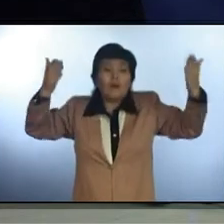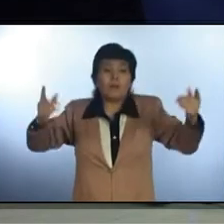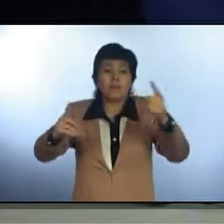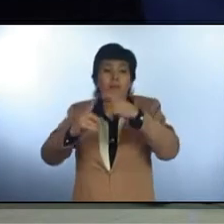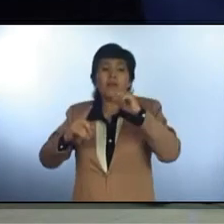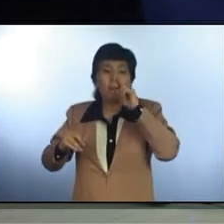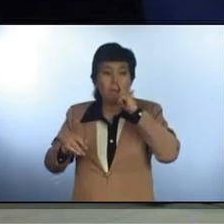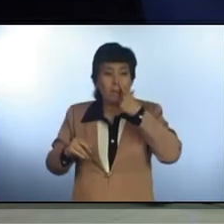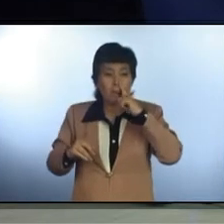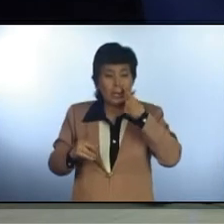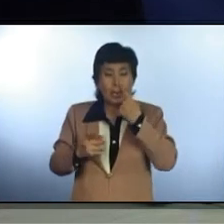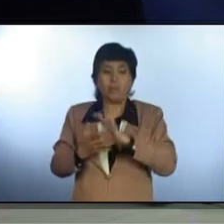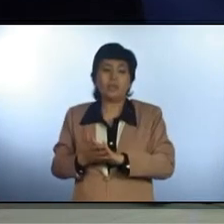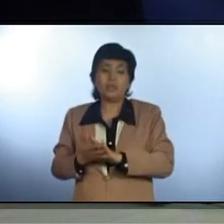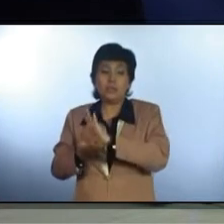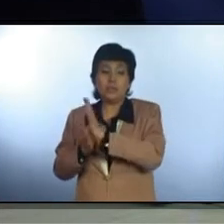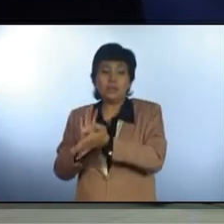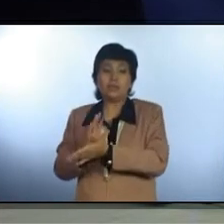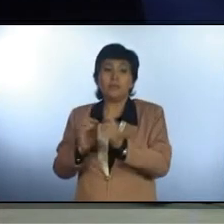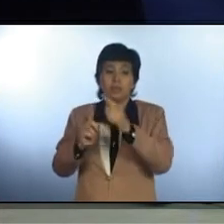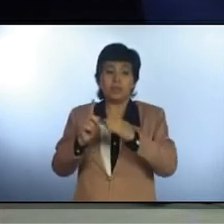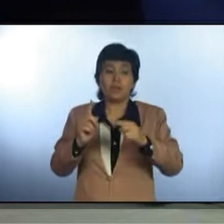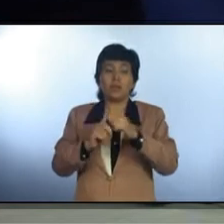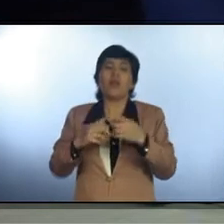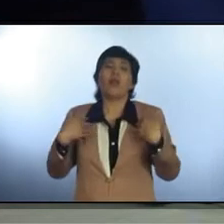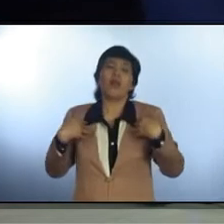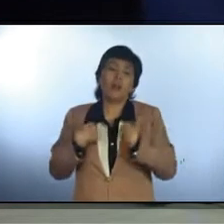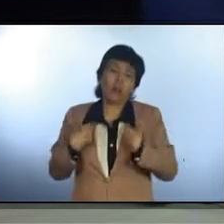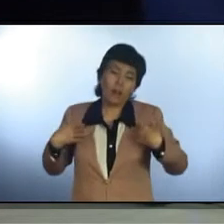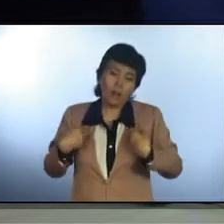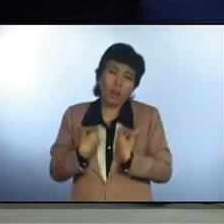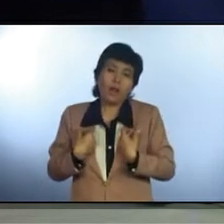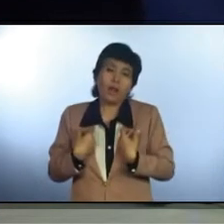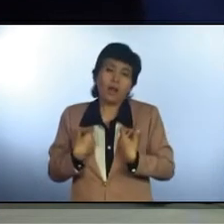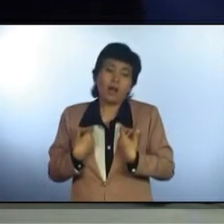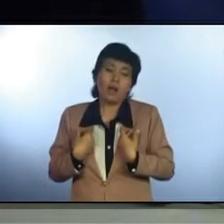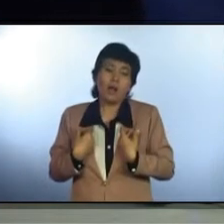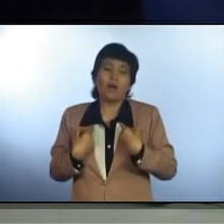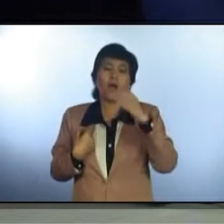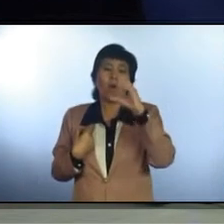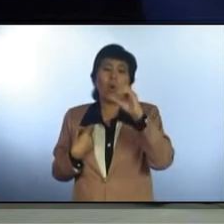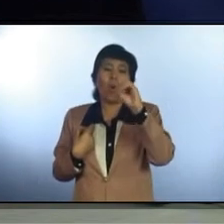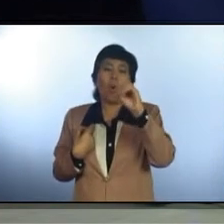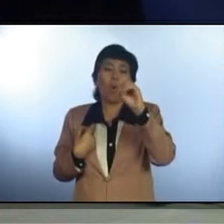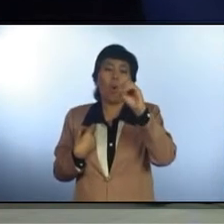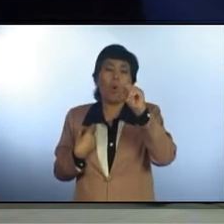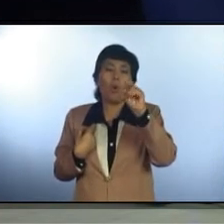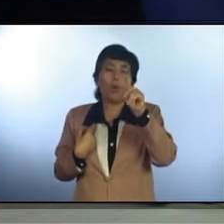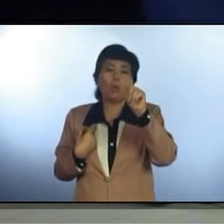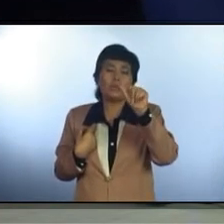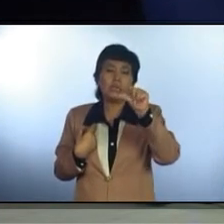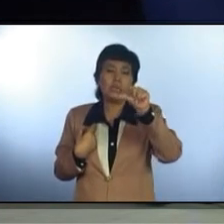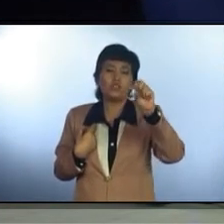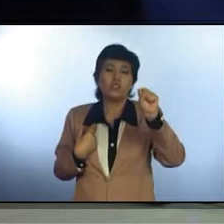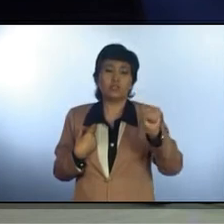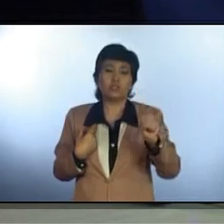it's when you are boring enough. And some people say when you are tired, okay? Contagious yawning, okay?